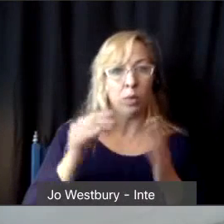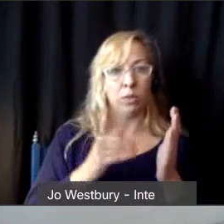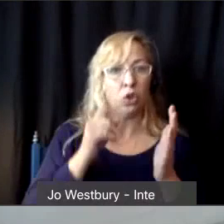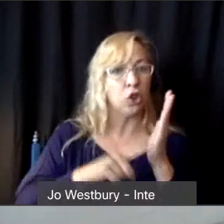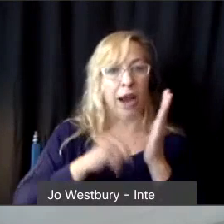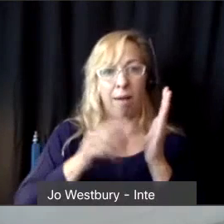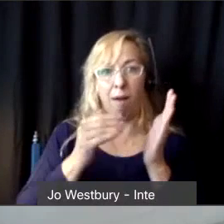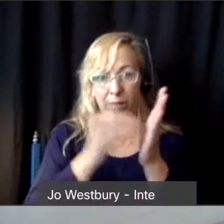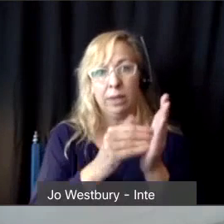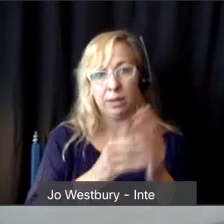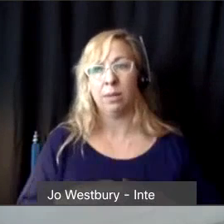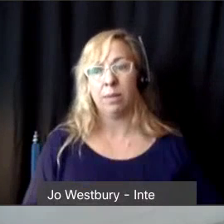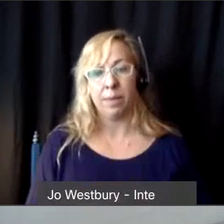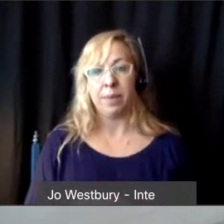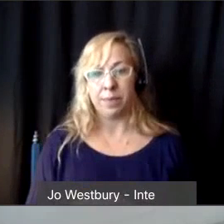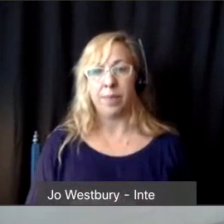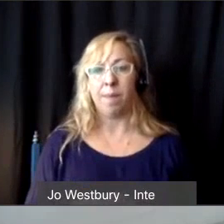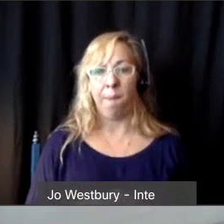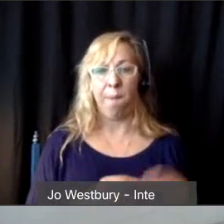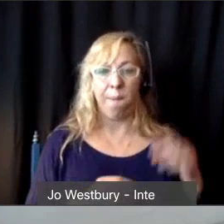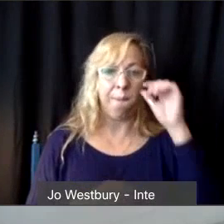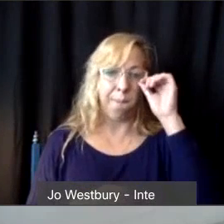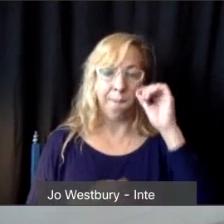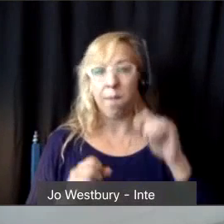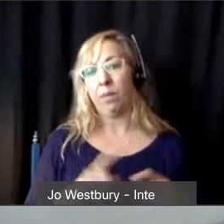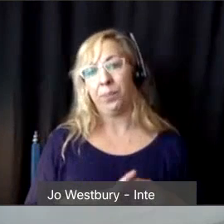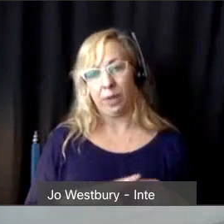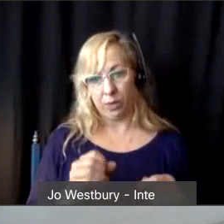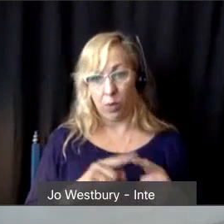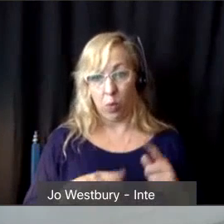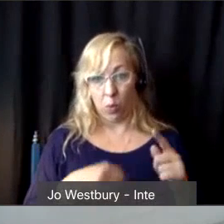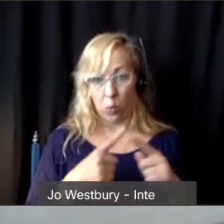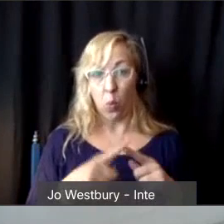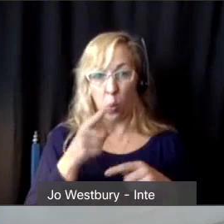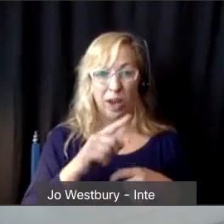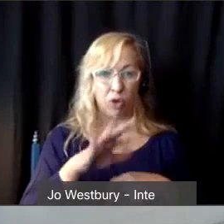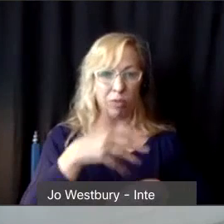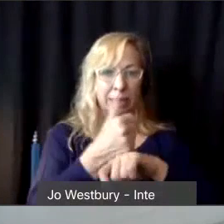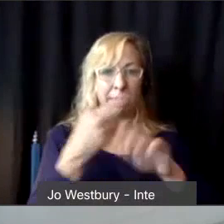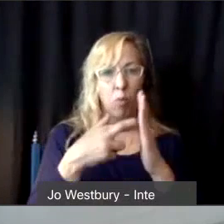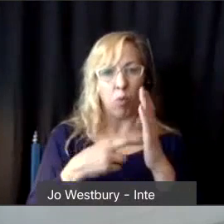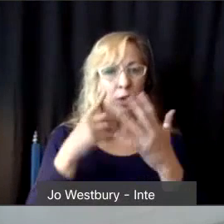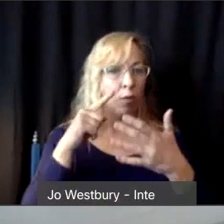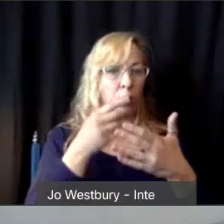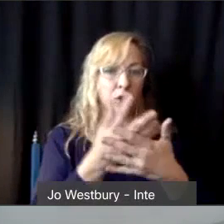Please make sure that you're checking that as you are updating your screening protocol.